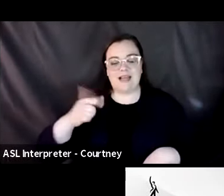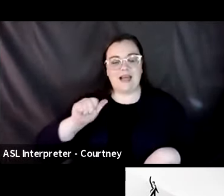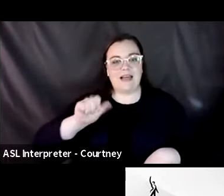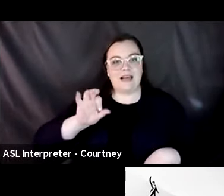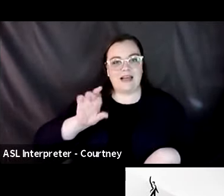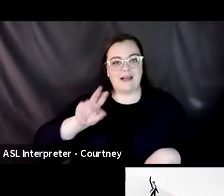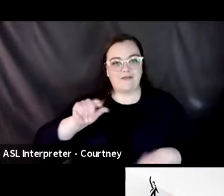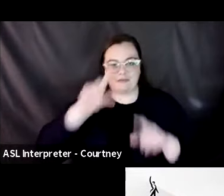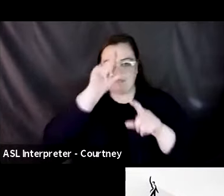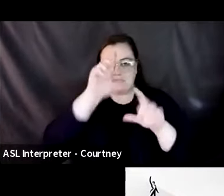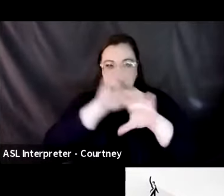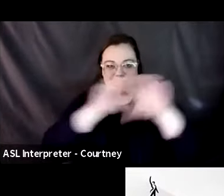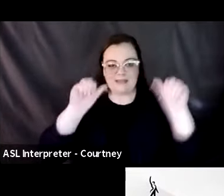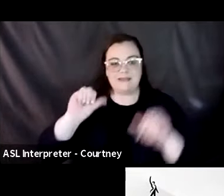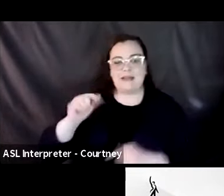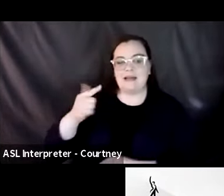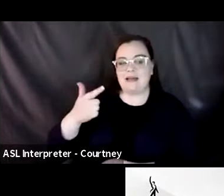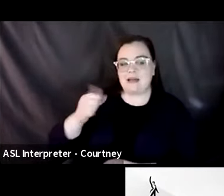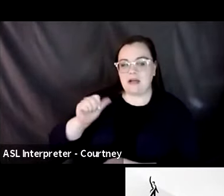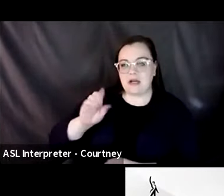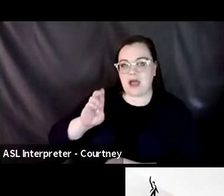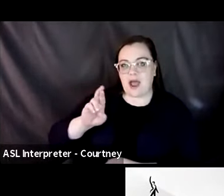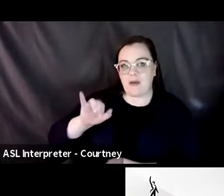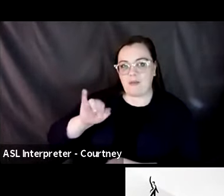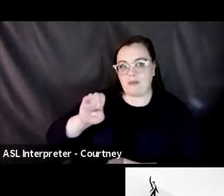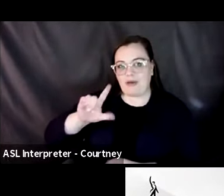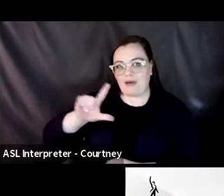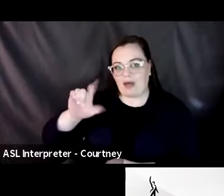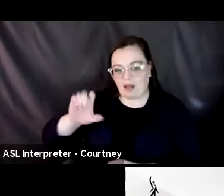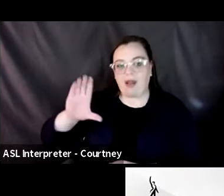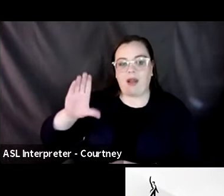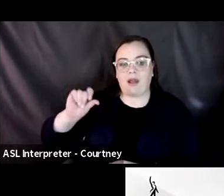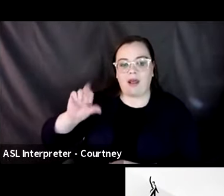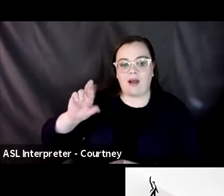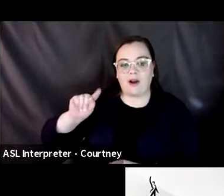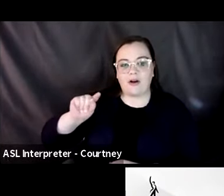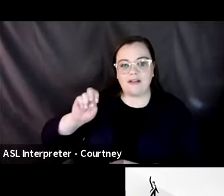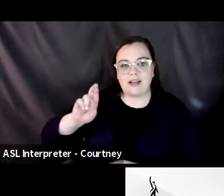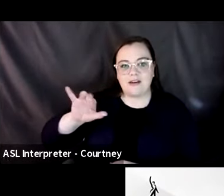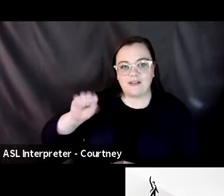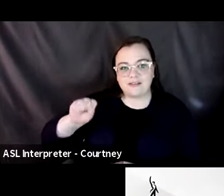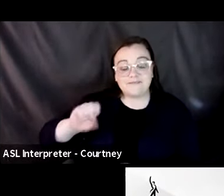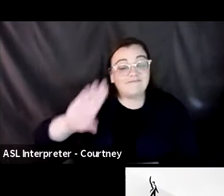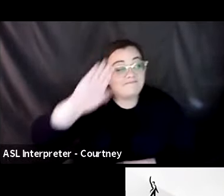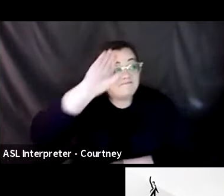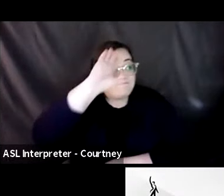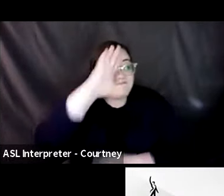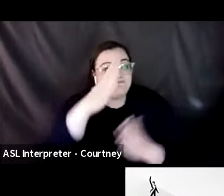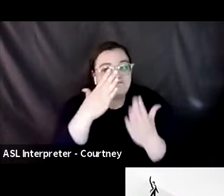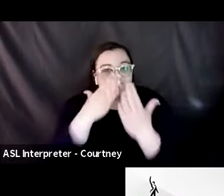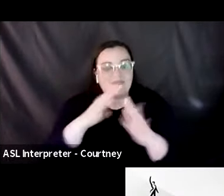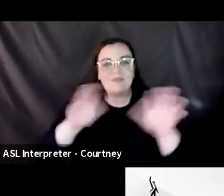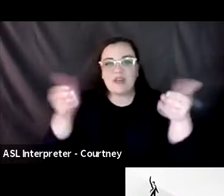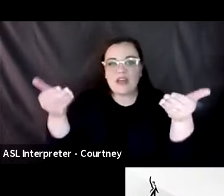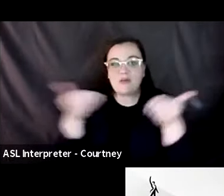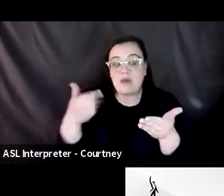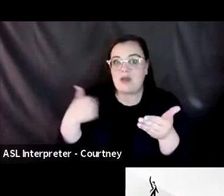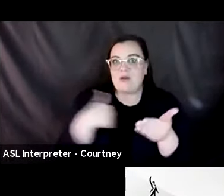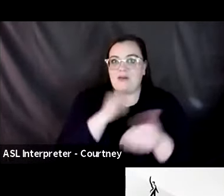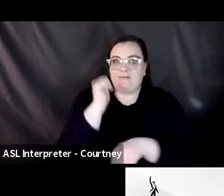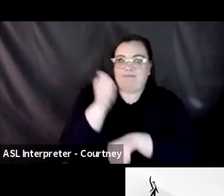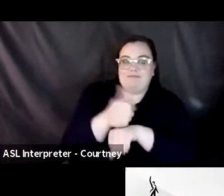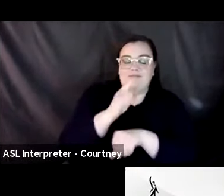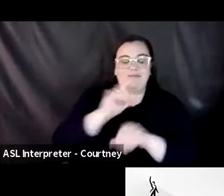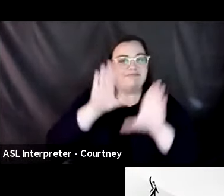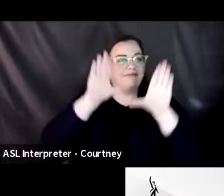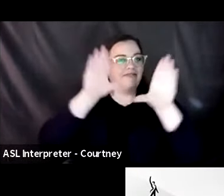Carteris. Thank you, Pamela. Thank you so much. Hi, everybody. Welcome. I hope that you're doing well. Well, we've put together a fantastic conversation